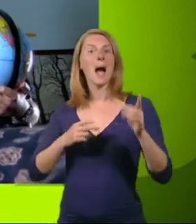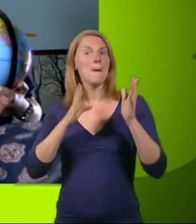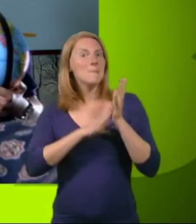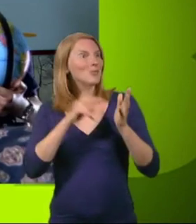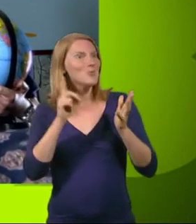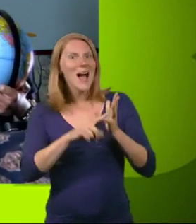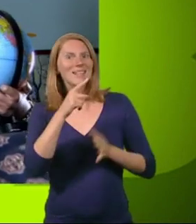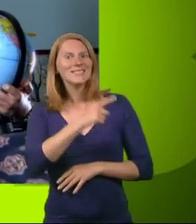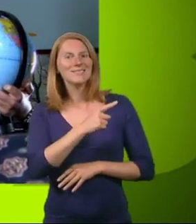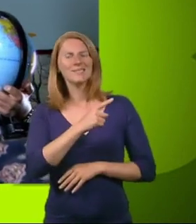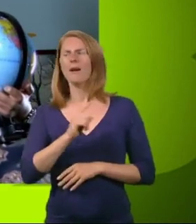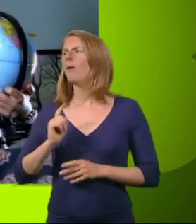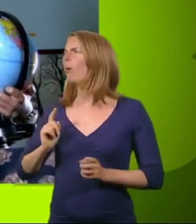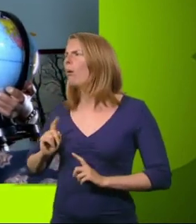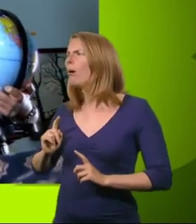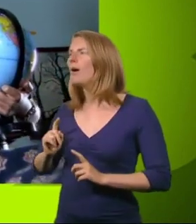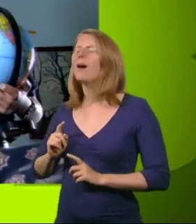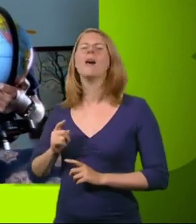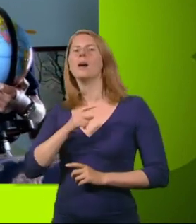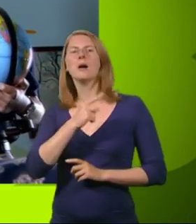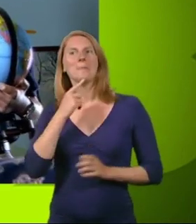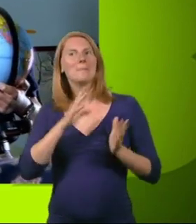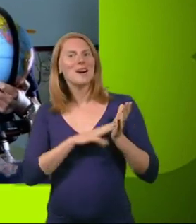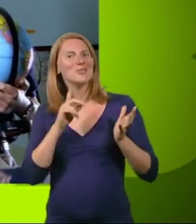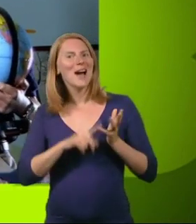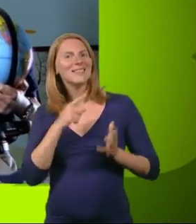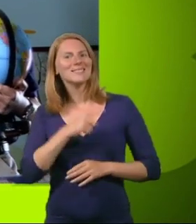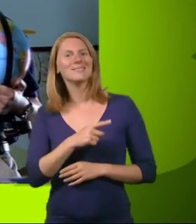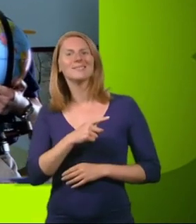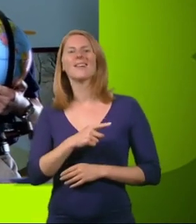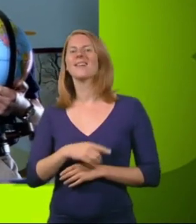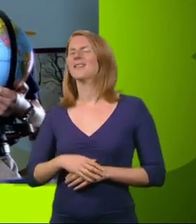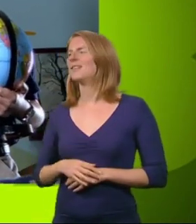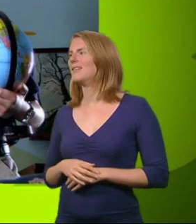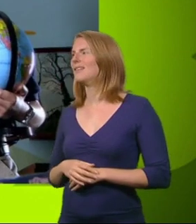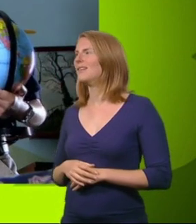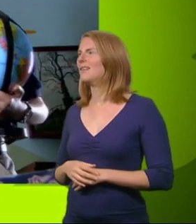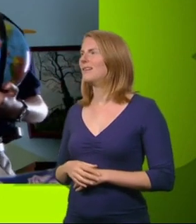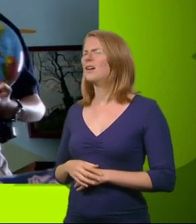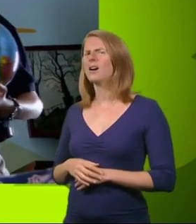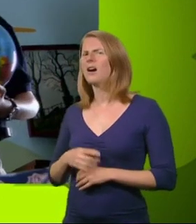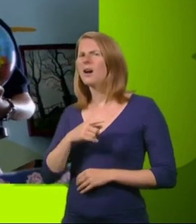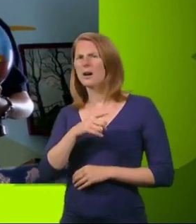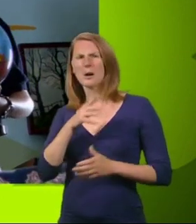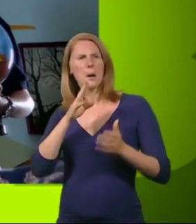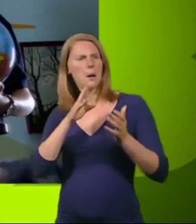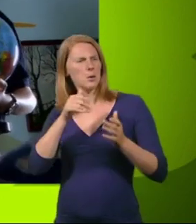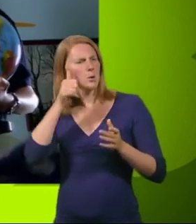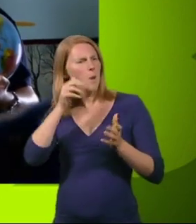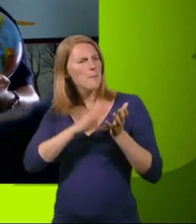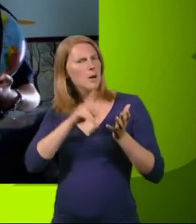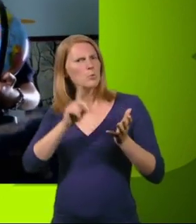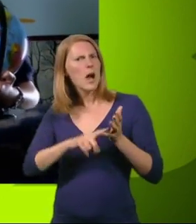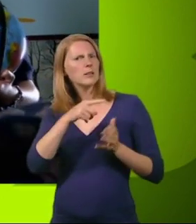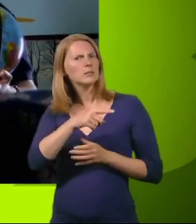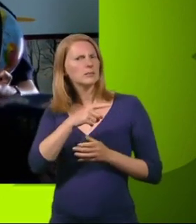United! What? He said Manchester United. How can they possibly know Manchester